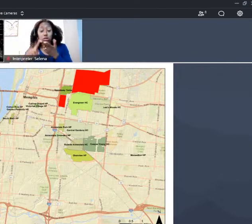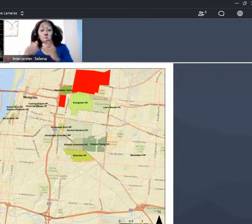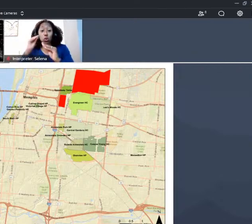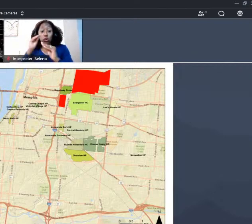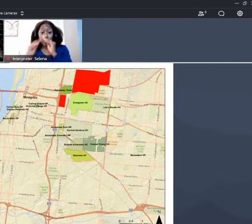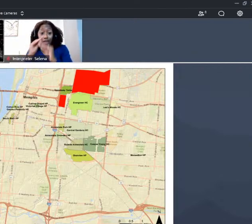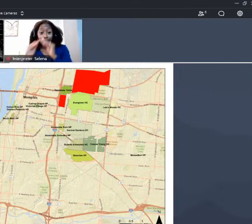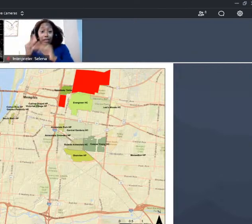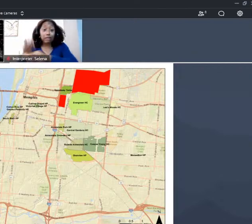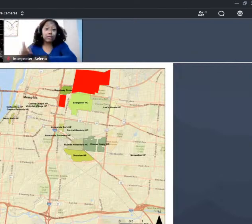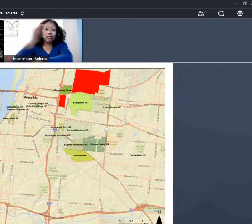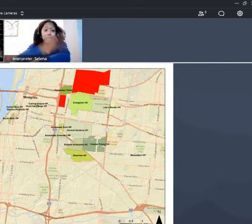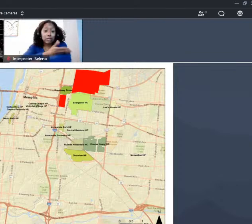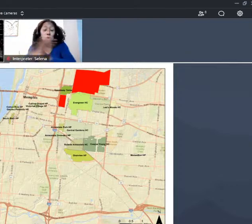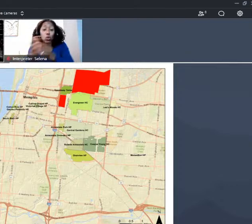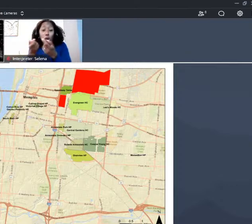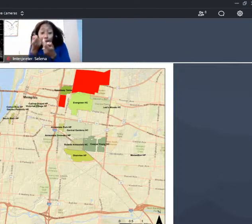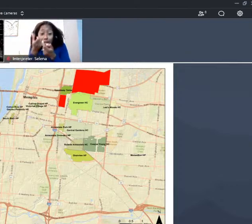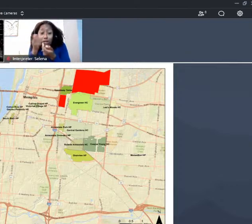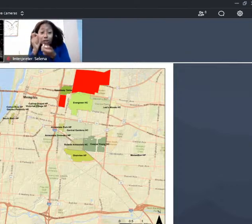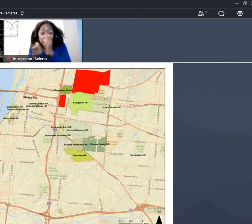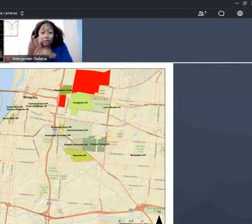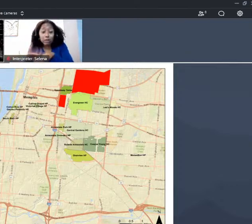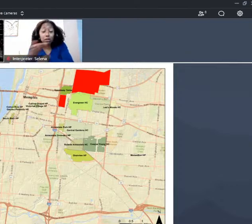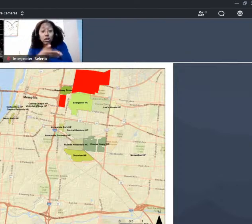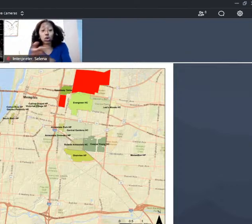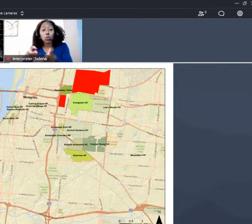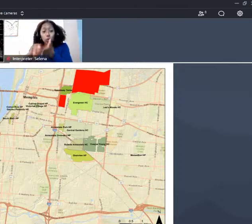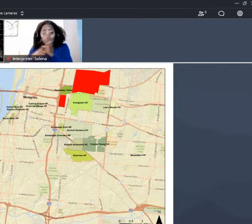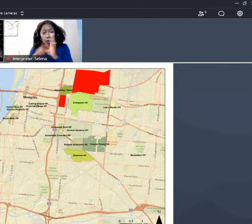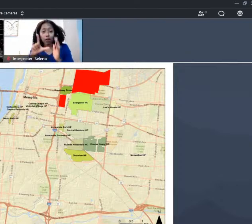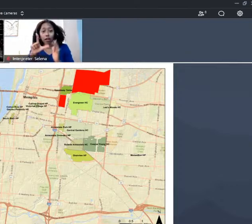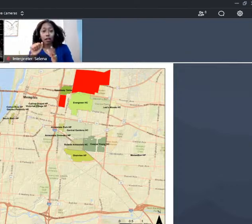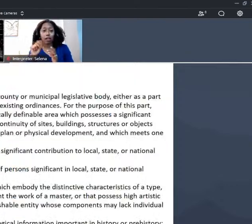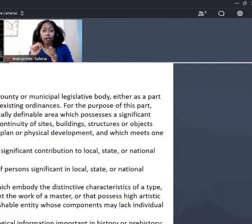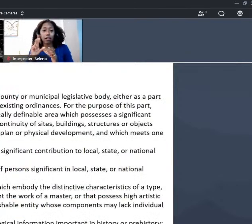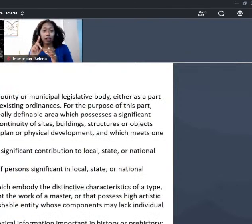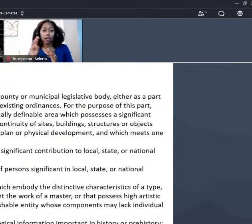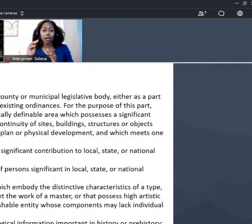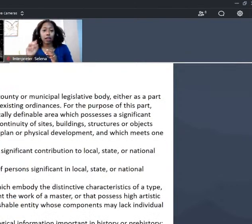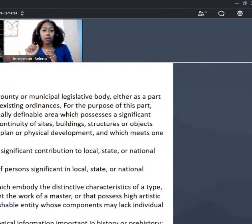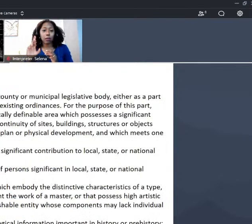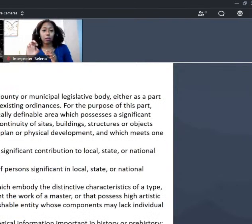minor modifications require landmarks review. Next slide.